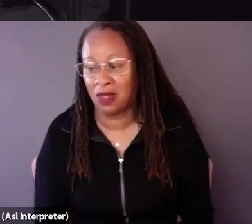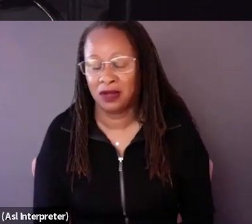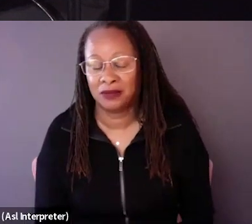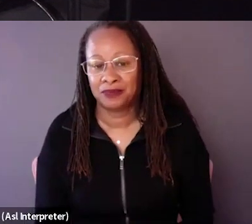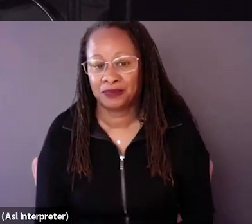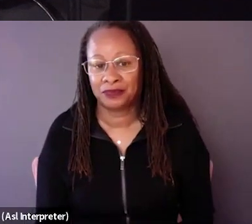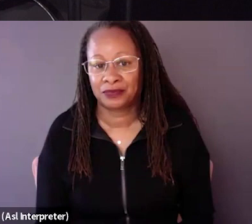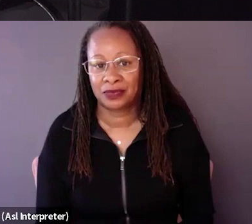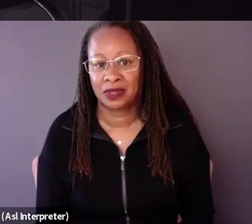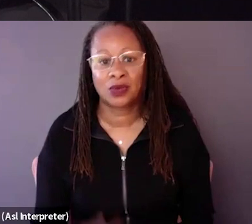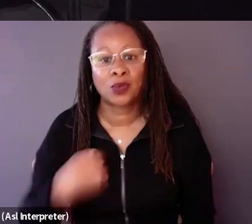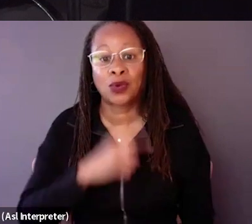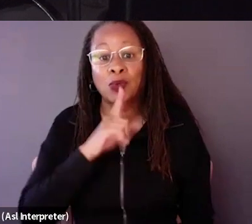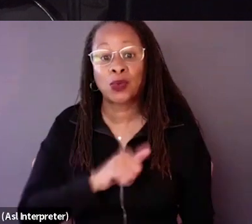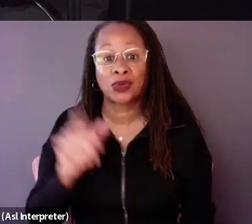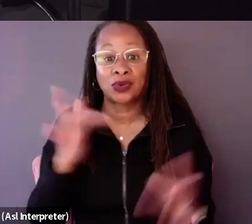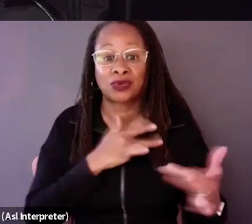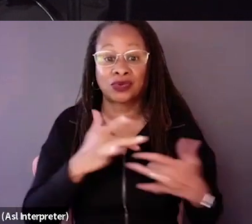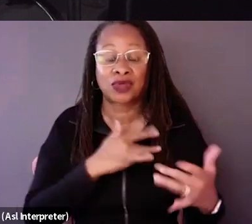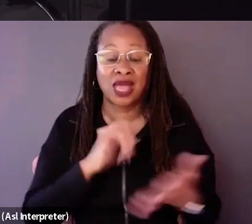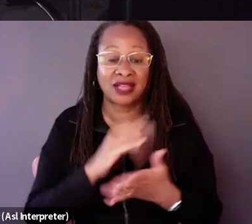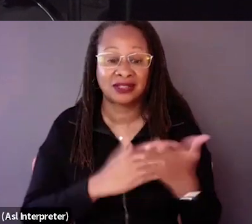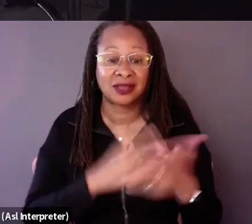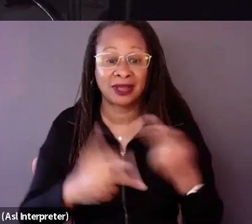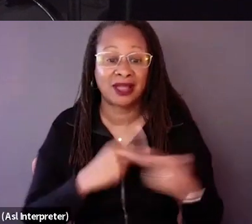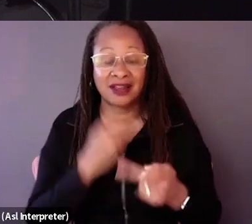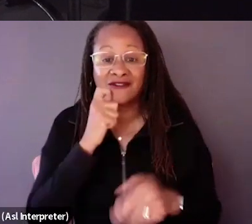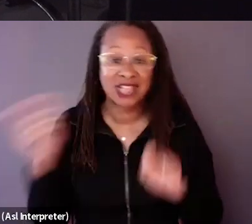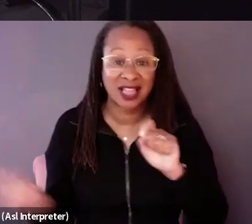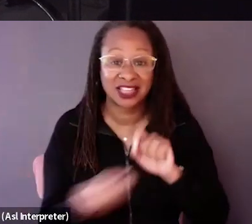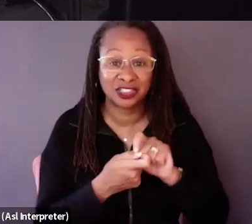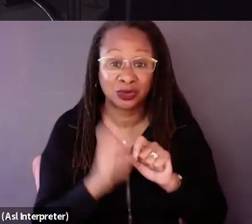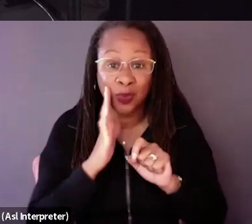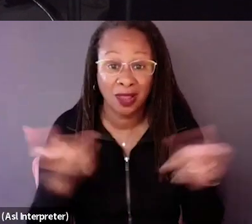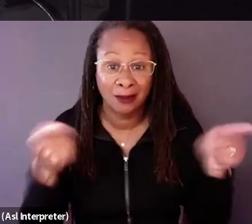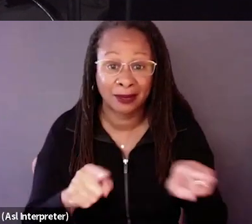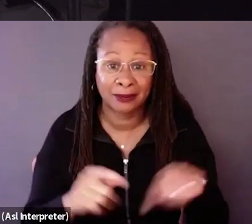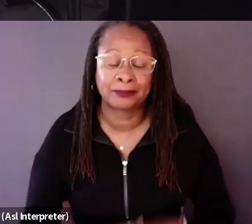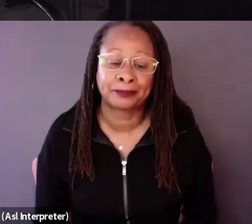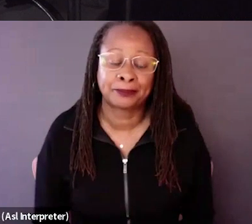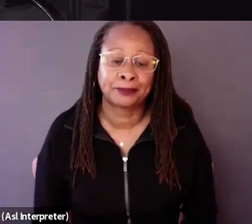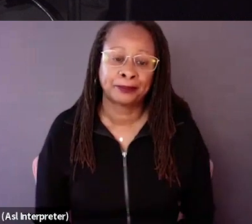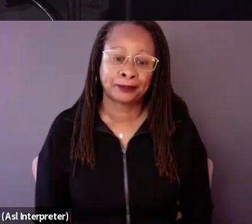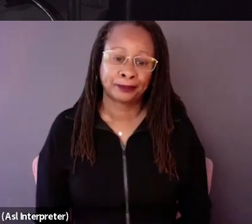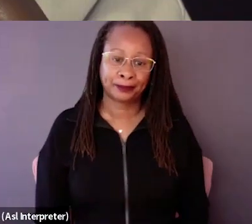kind of response you may have had from the Museveni government about it.